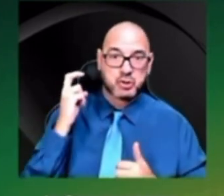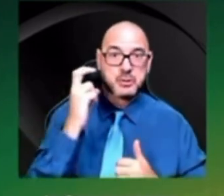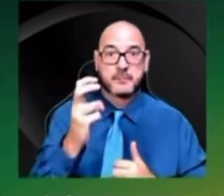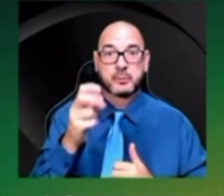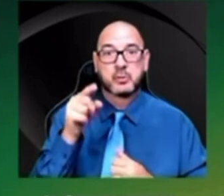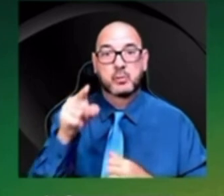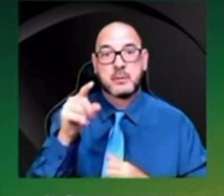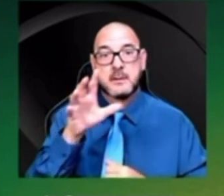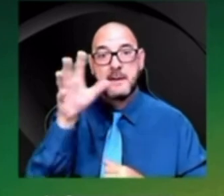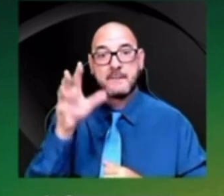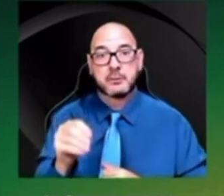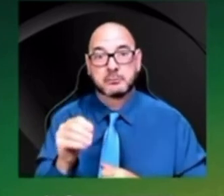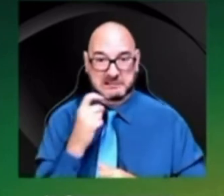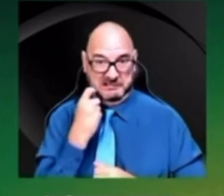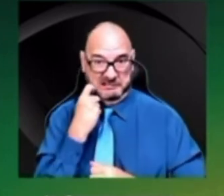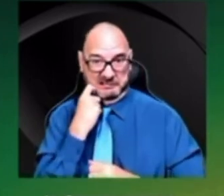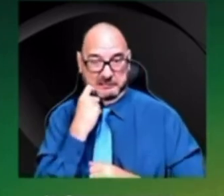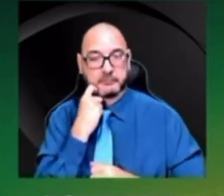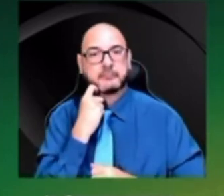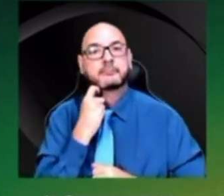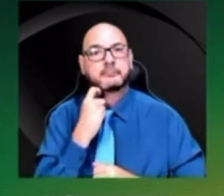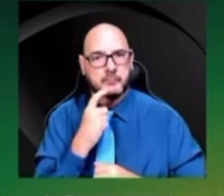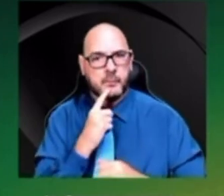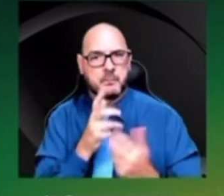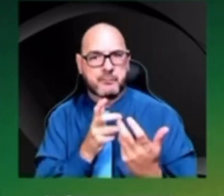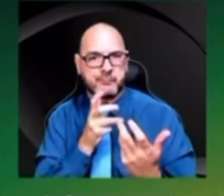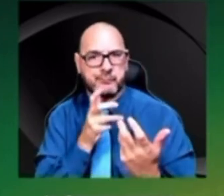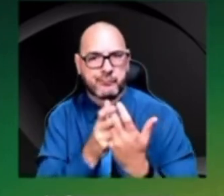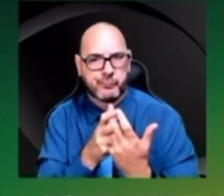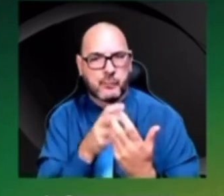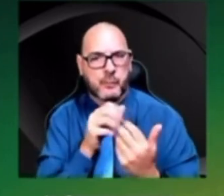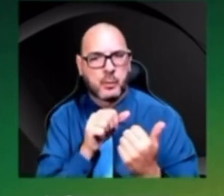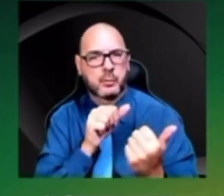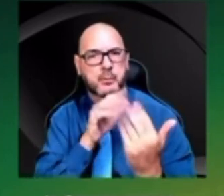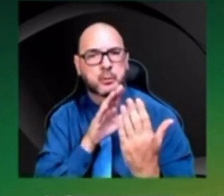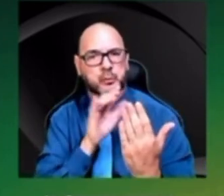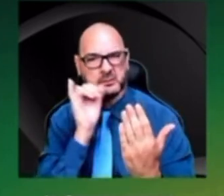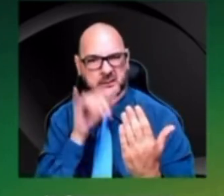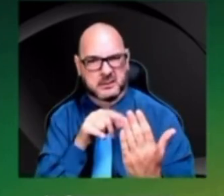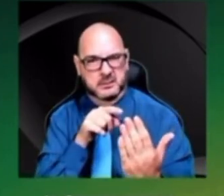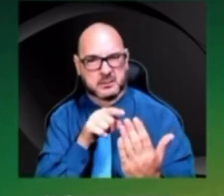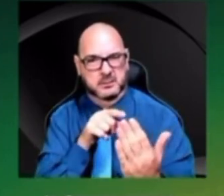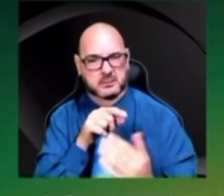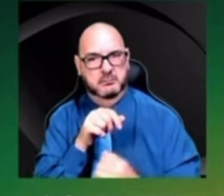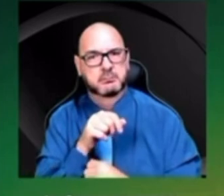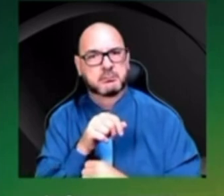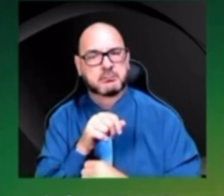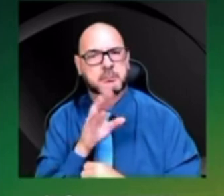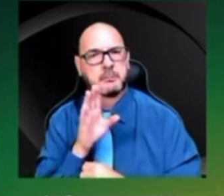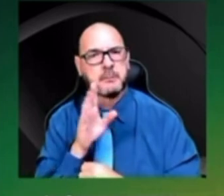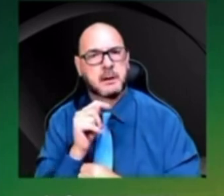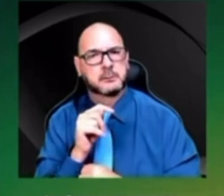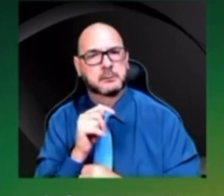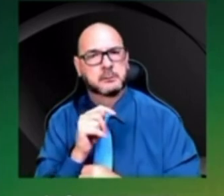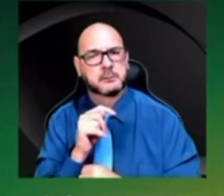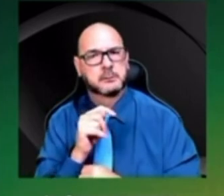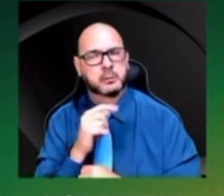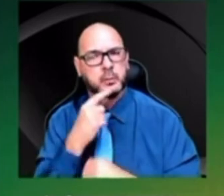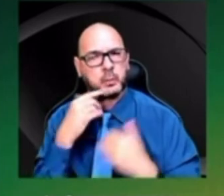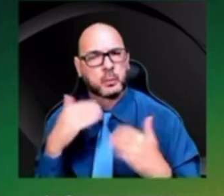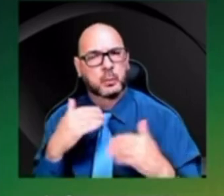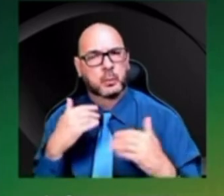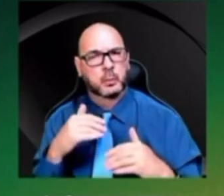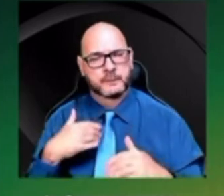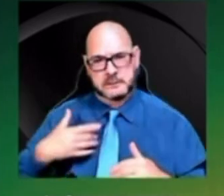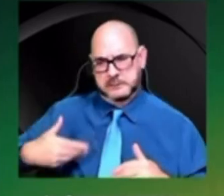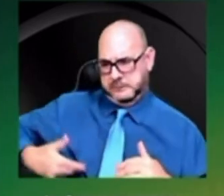appreciate and understand the importance of investing in African ingenuity and creativity. The type I have seen during the course of this